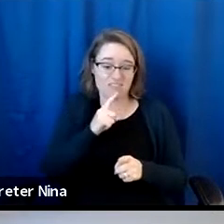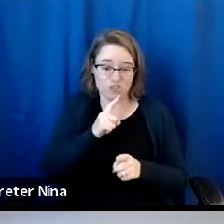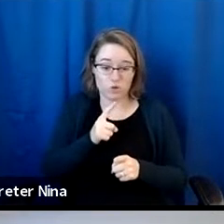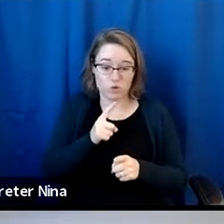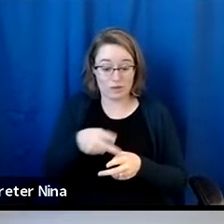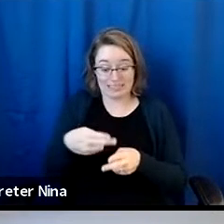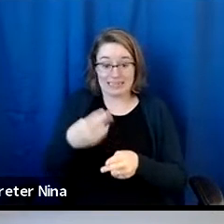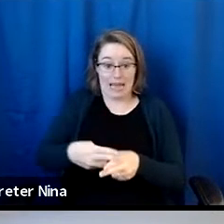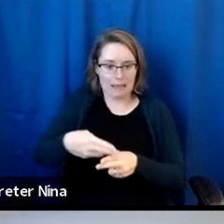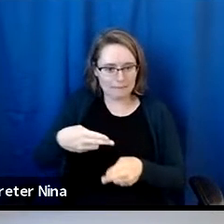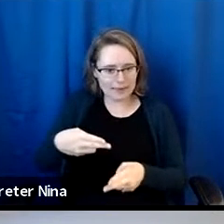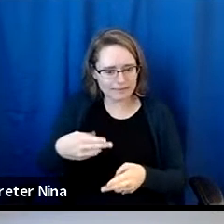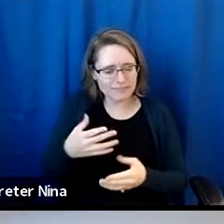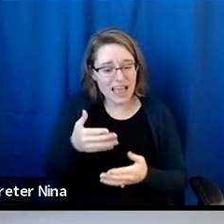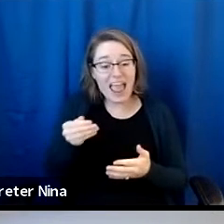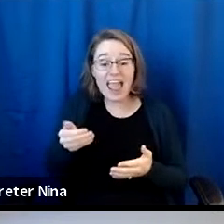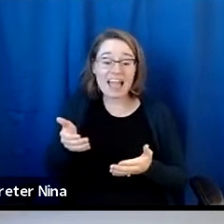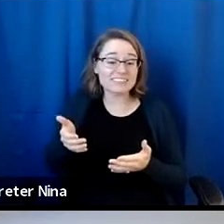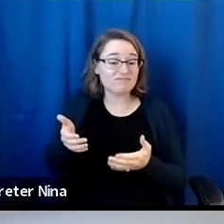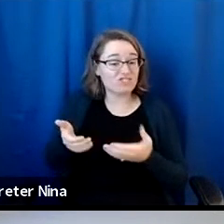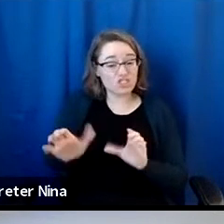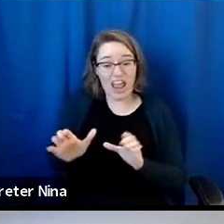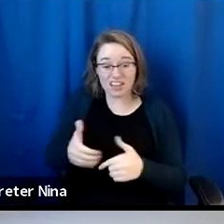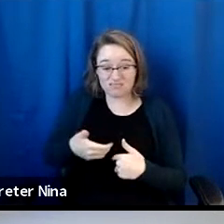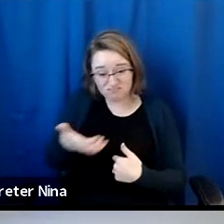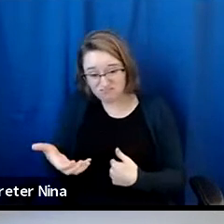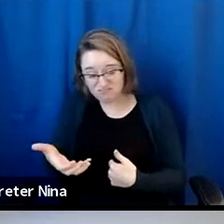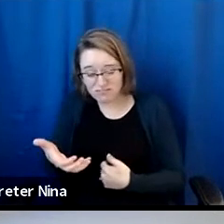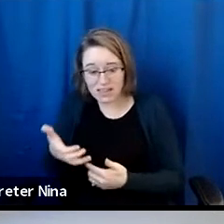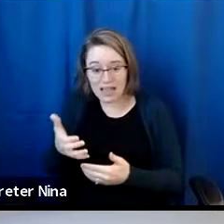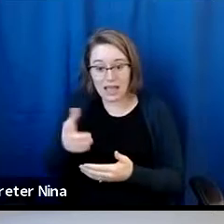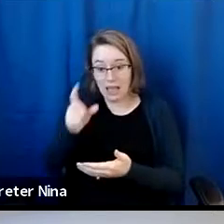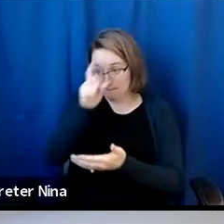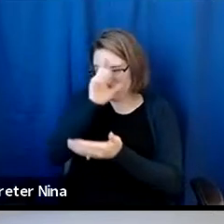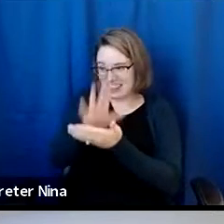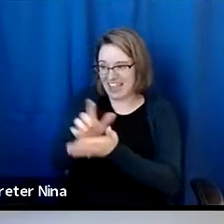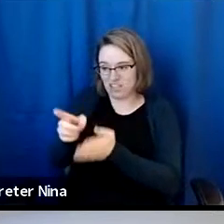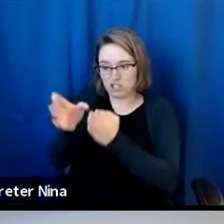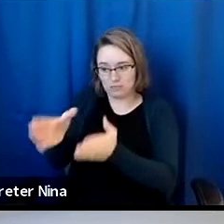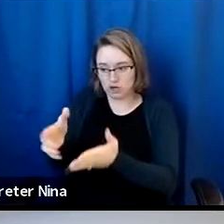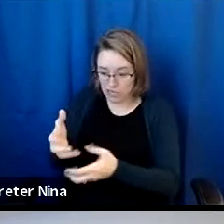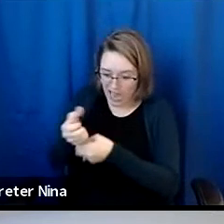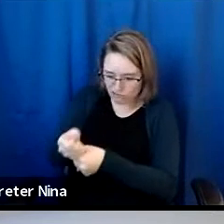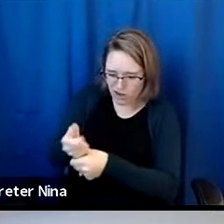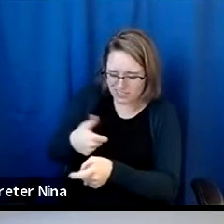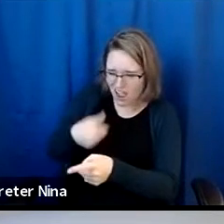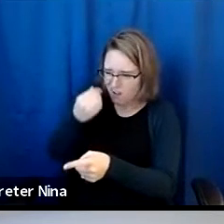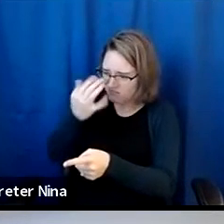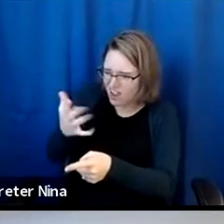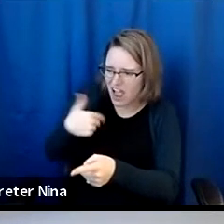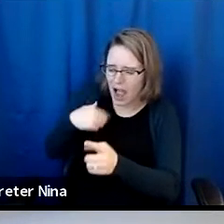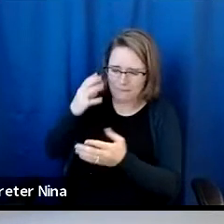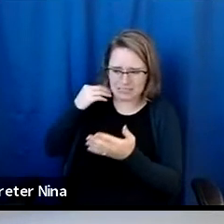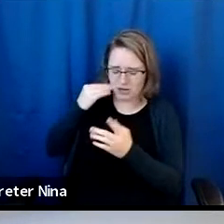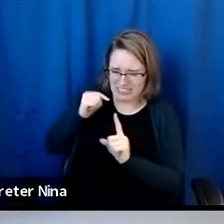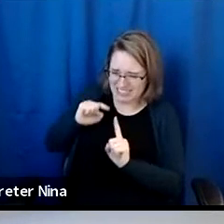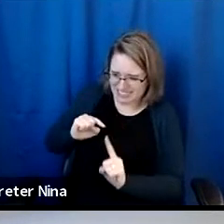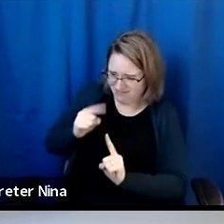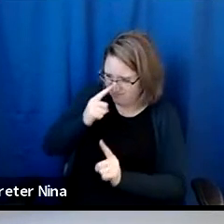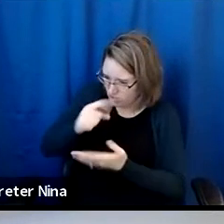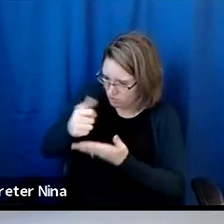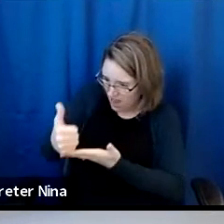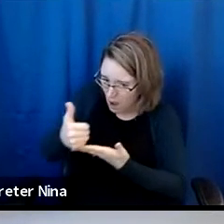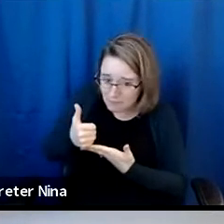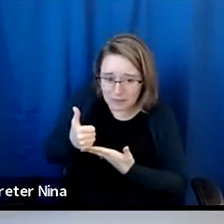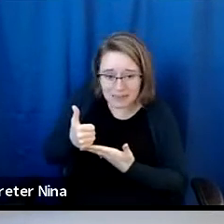words and take a chance with somebody that you believe you can trust, that says, hey, I'm experiencing this. Can you help me?